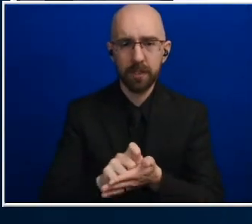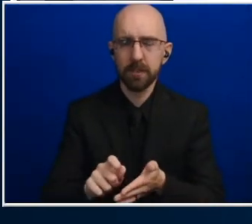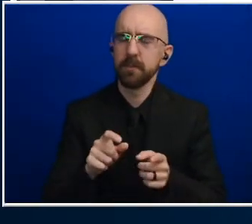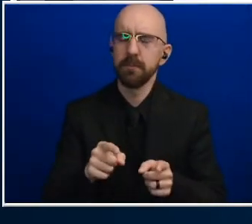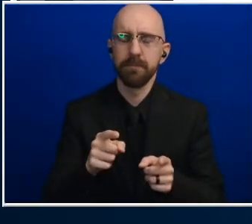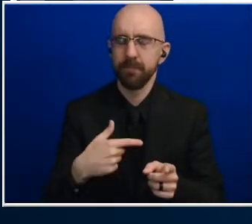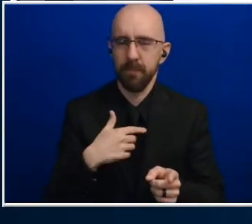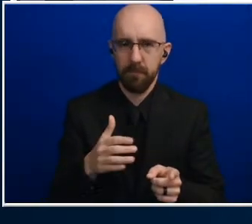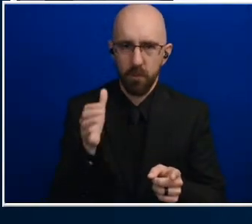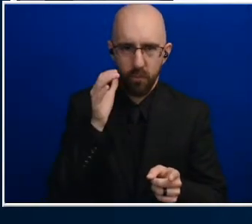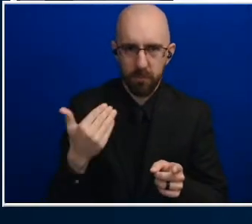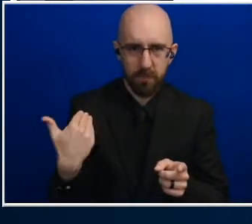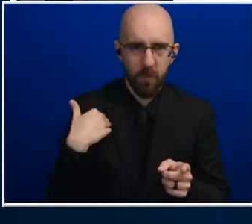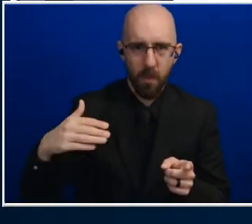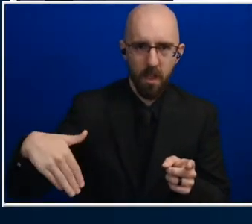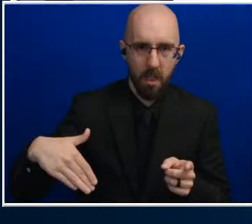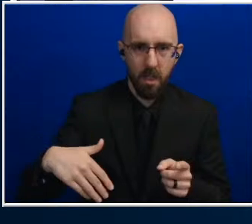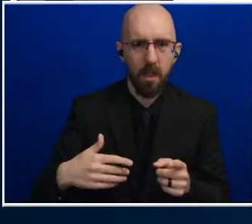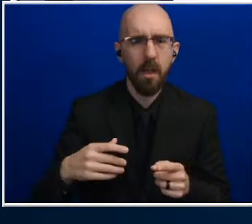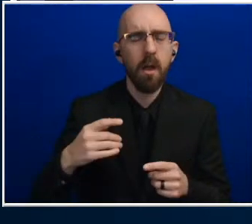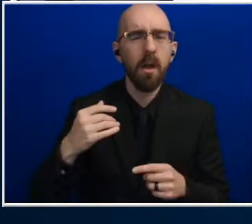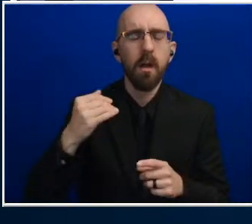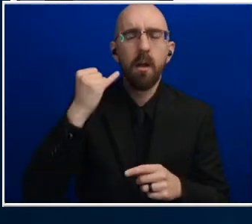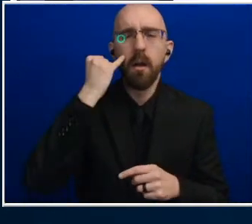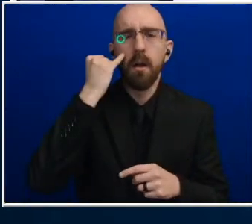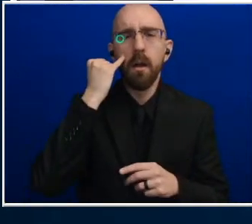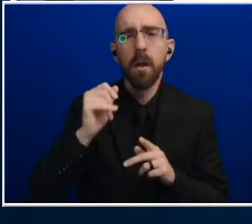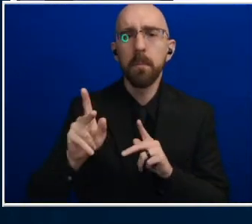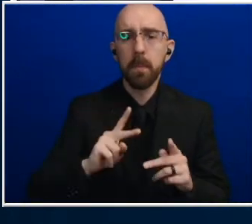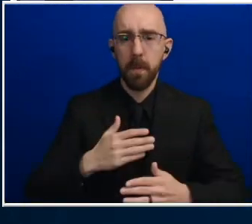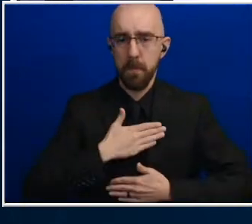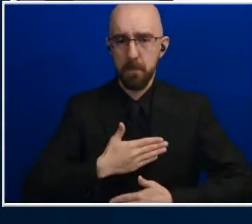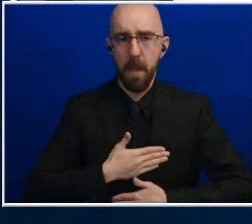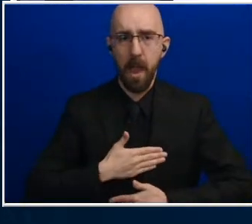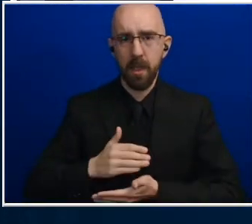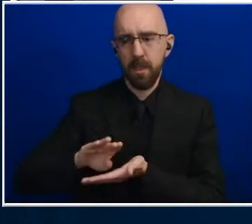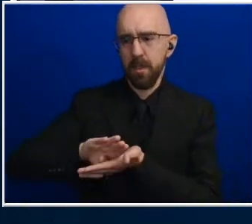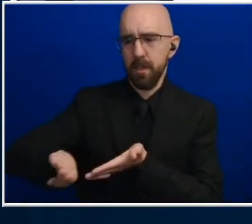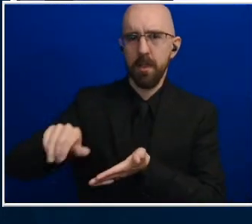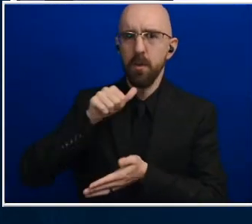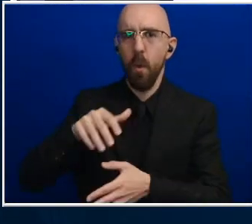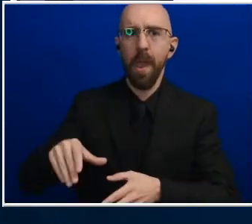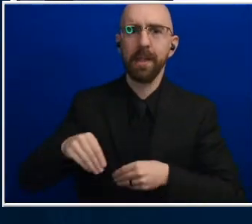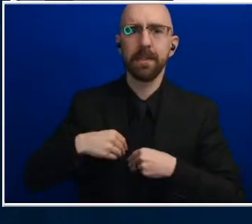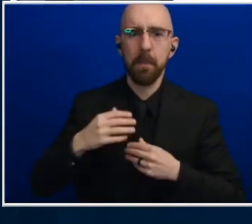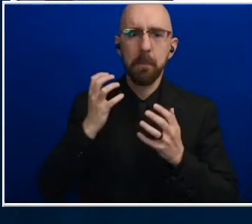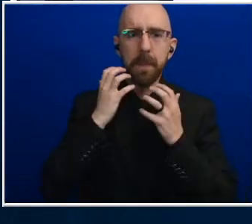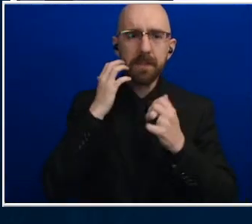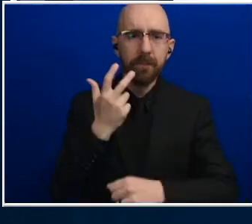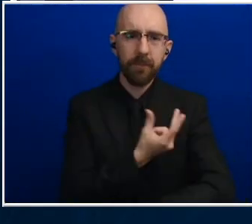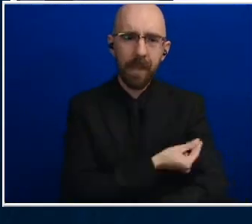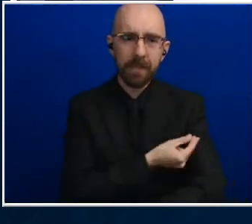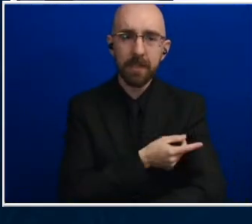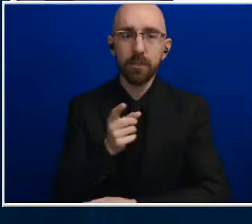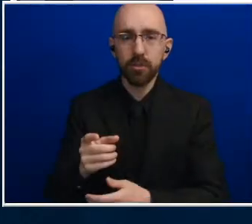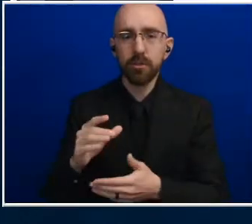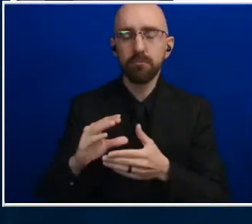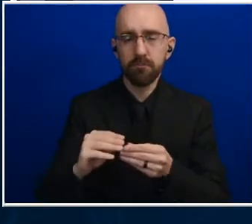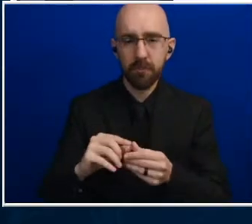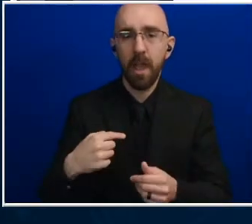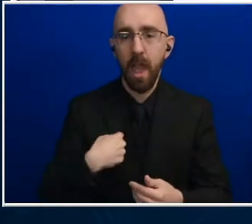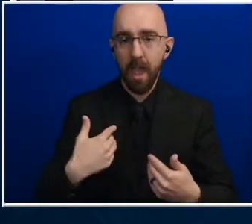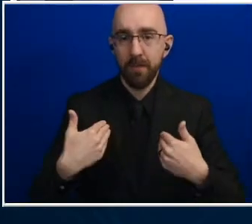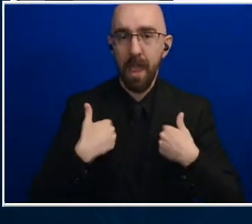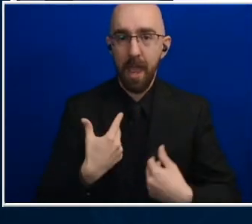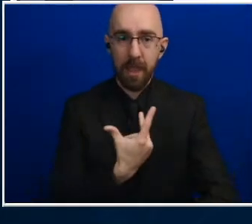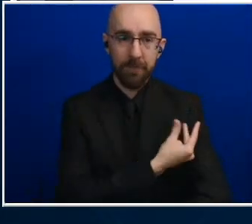before. What about people whose bodies will not accept the measles vaccination? She goes on to share, I've had the vaccination